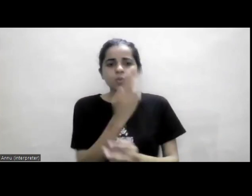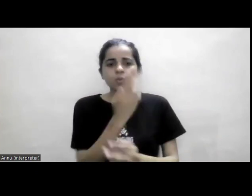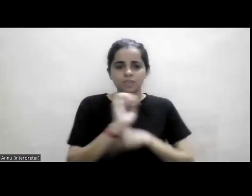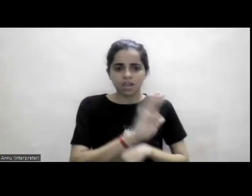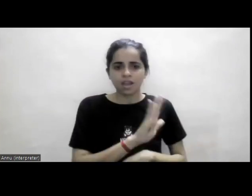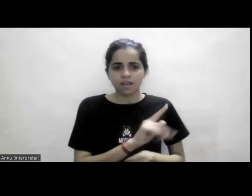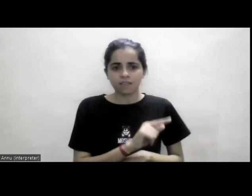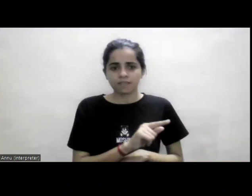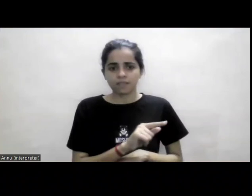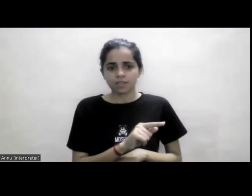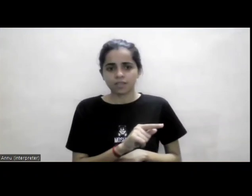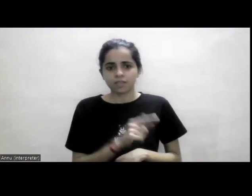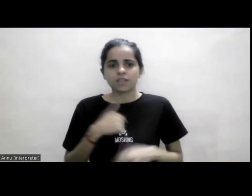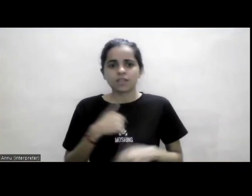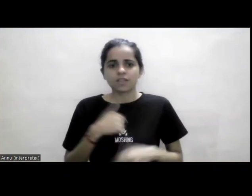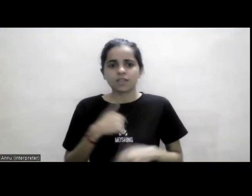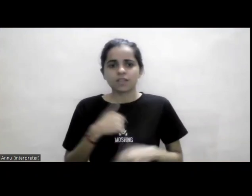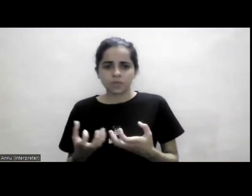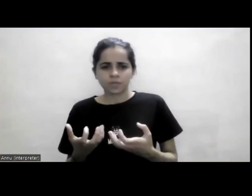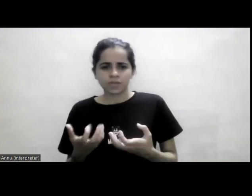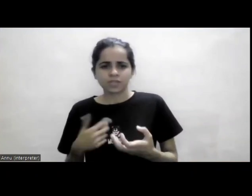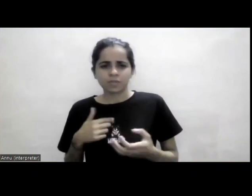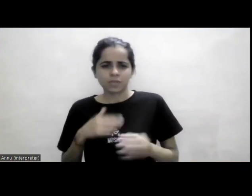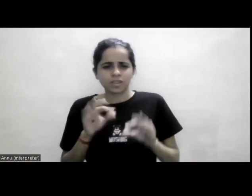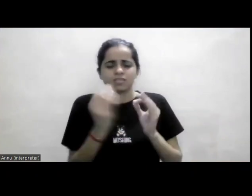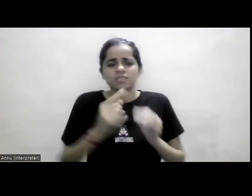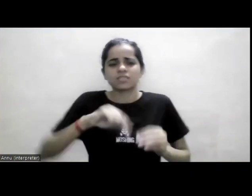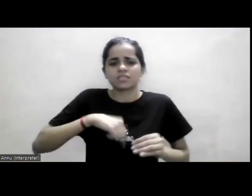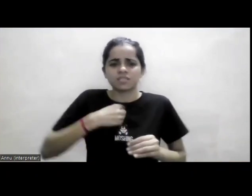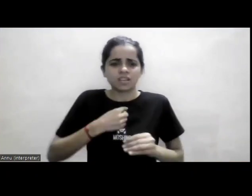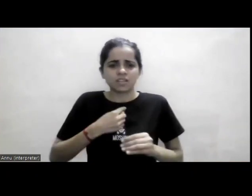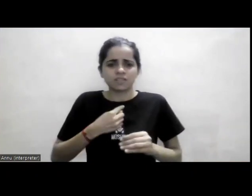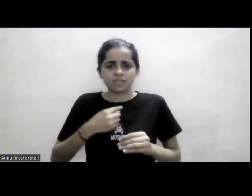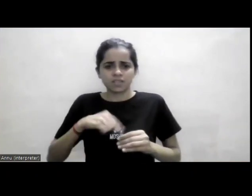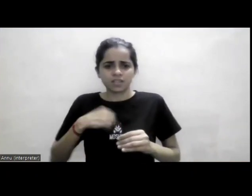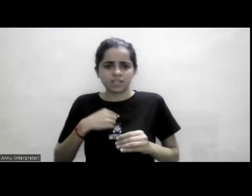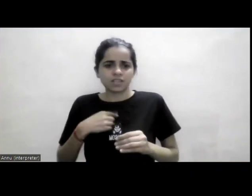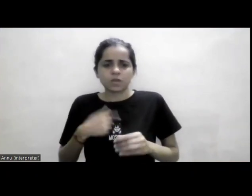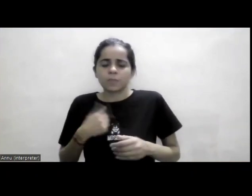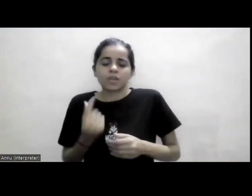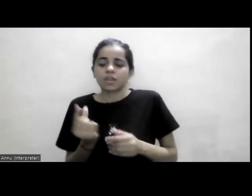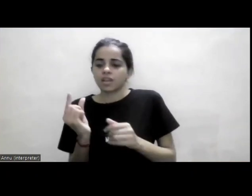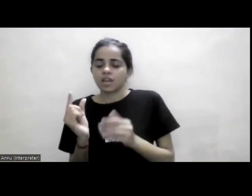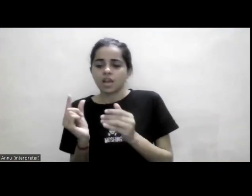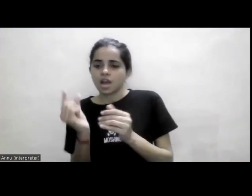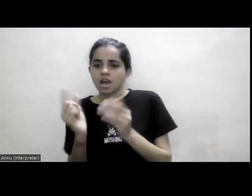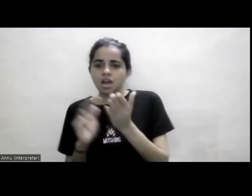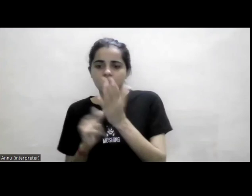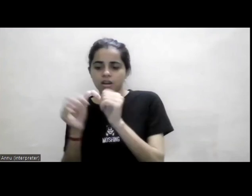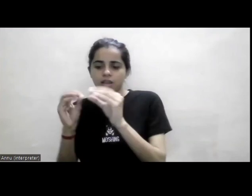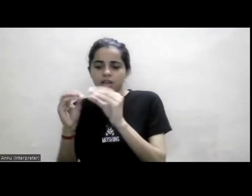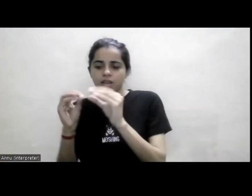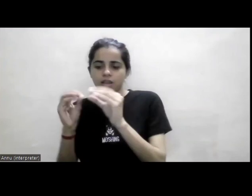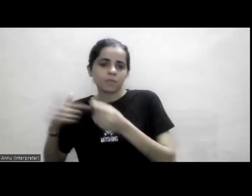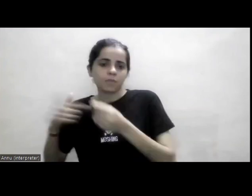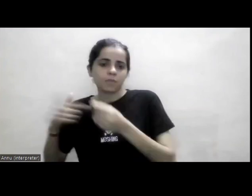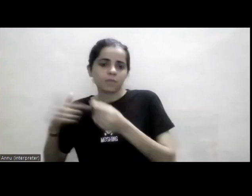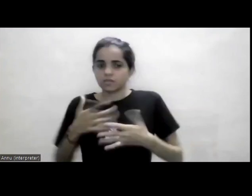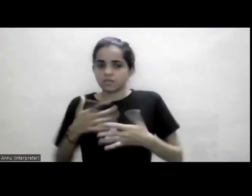I would, not call myself an able-bodied now. At least now I would not call